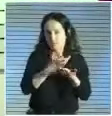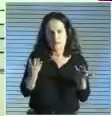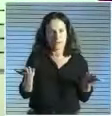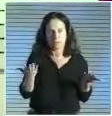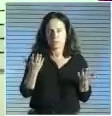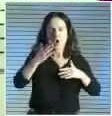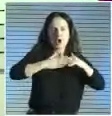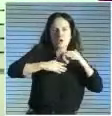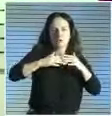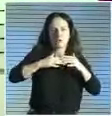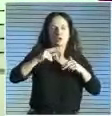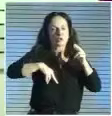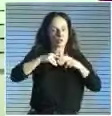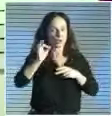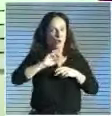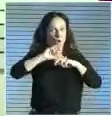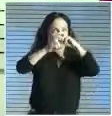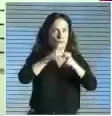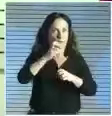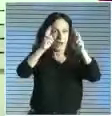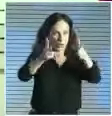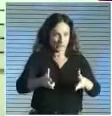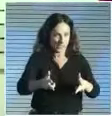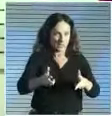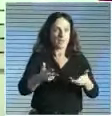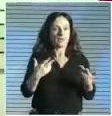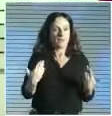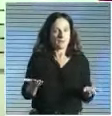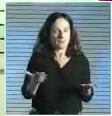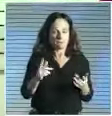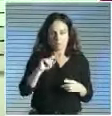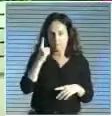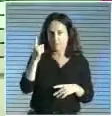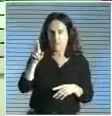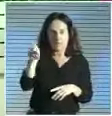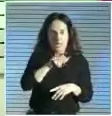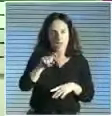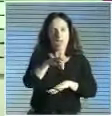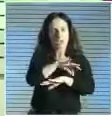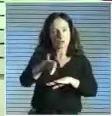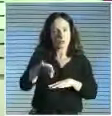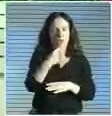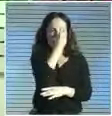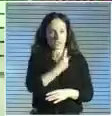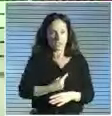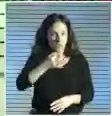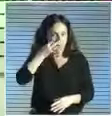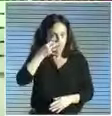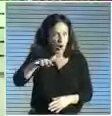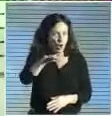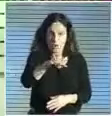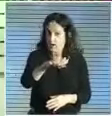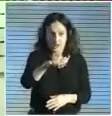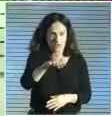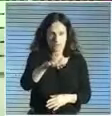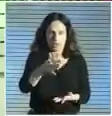working with design firms. That design firm may not be locally based, right? And they may not have access to the knowledge of what